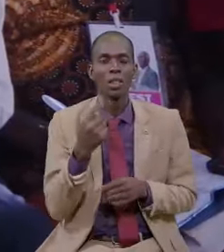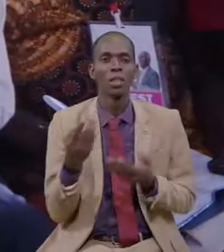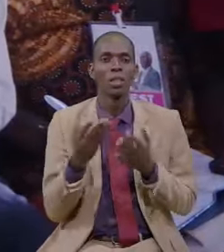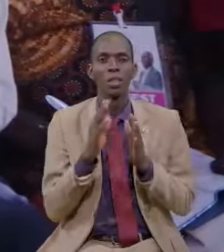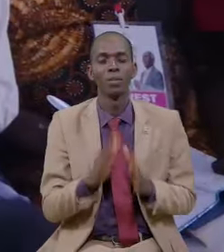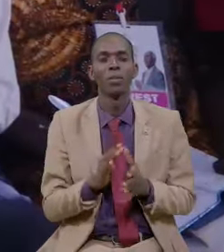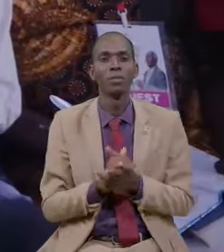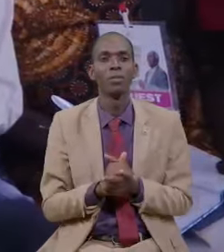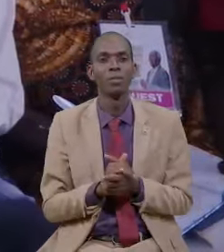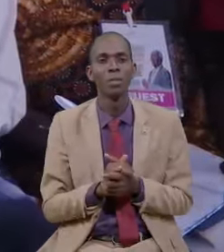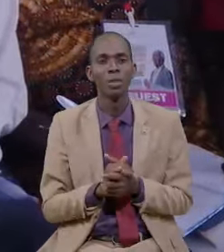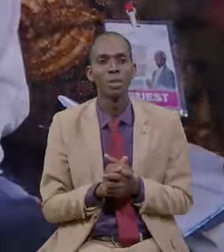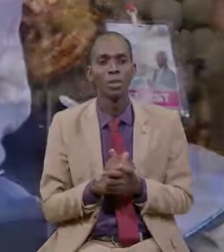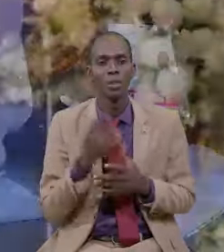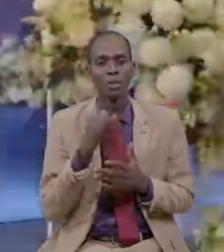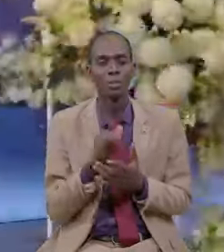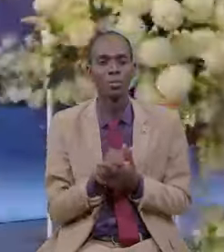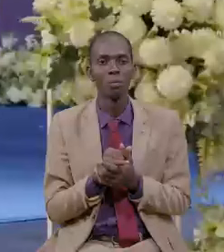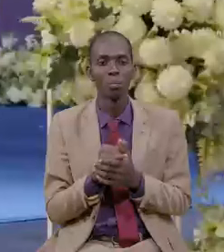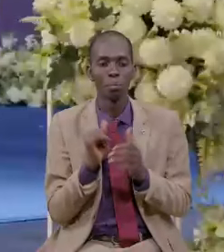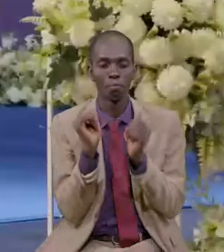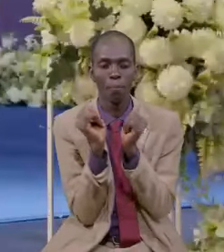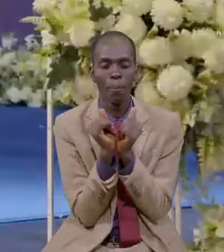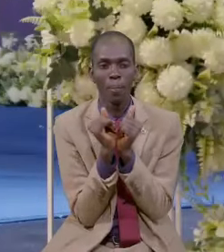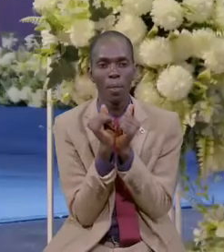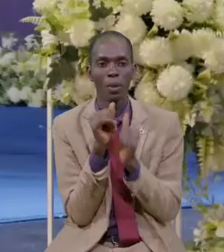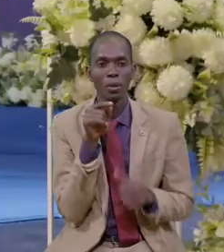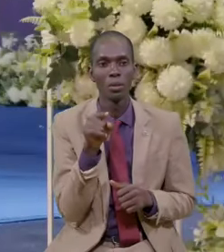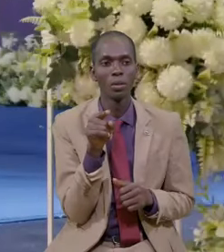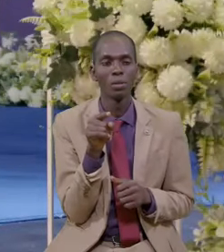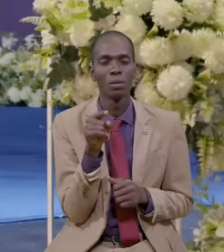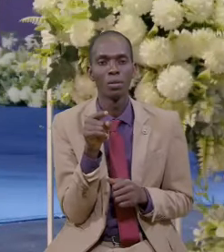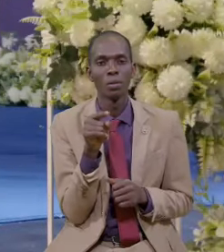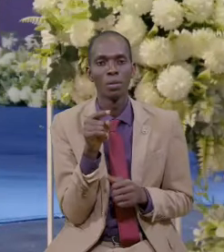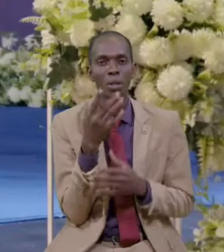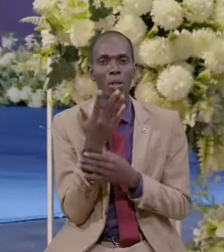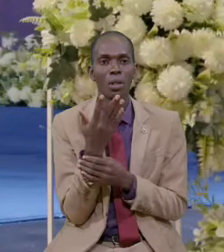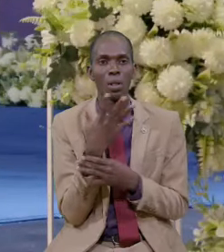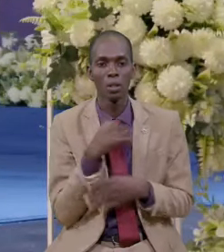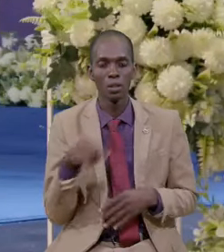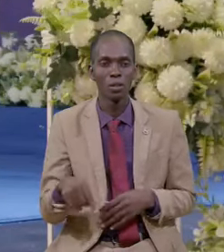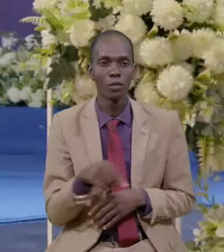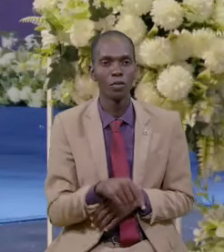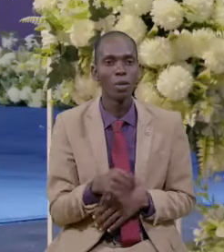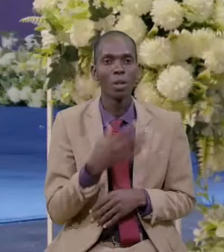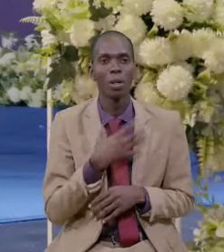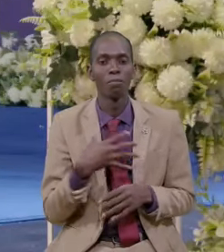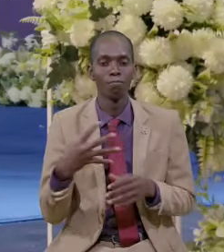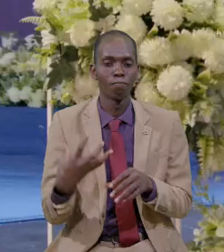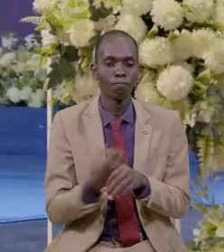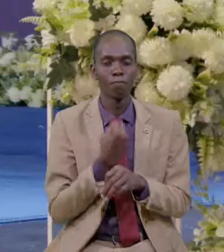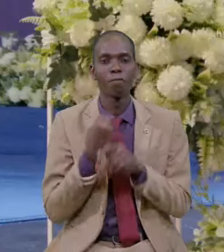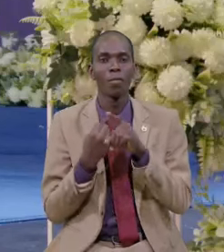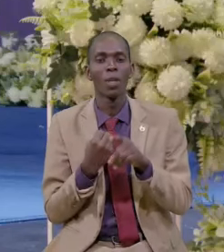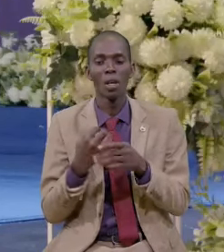the angels, bind him hand and foot and take him